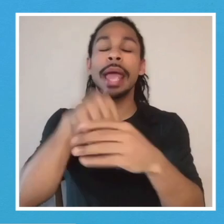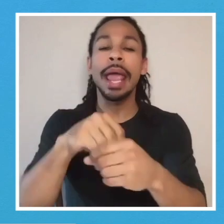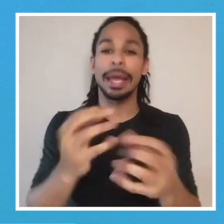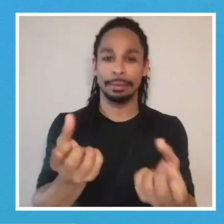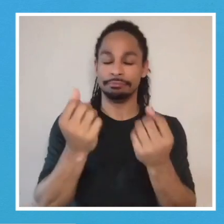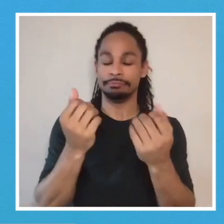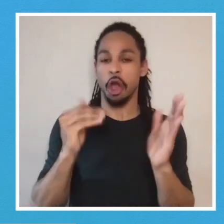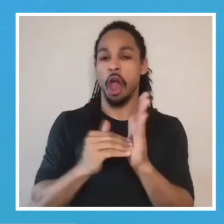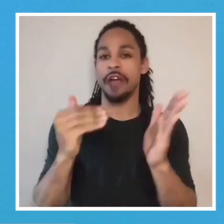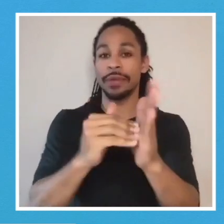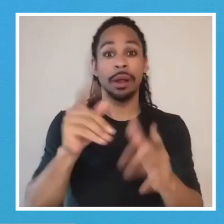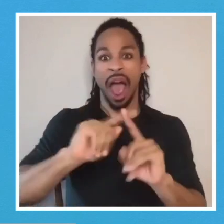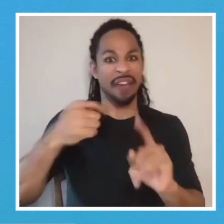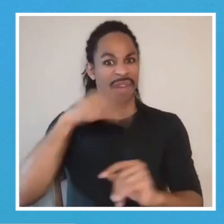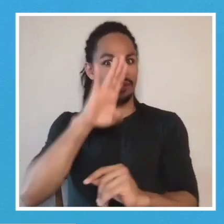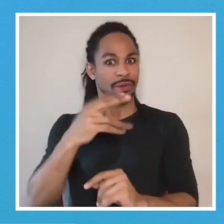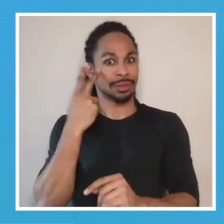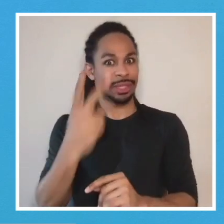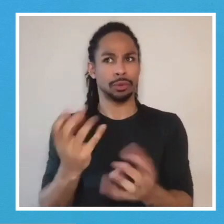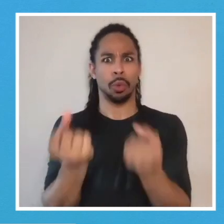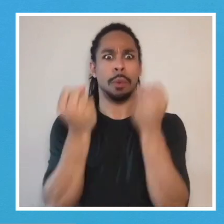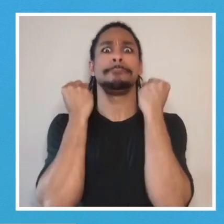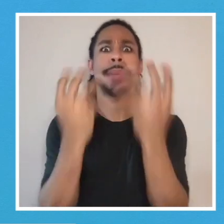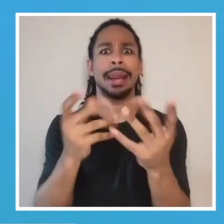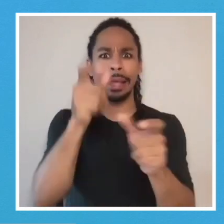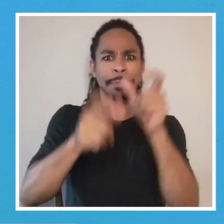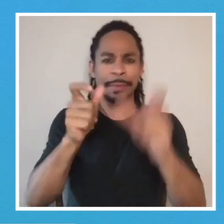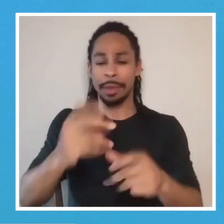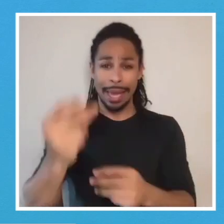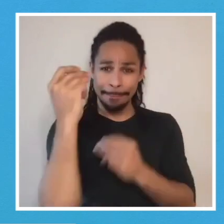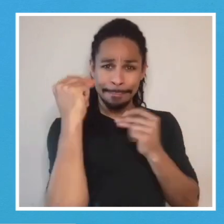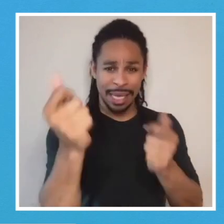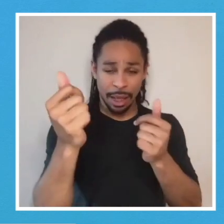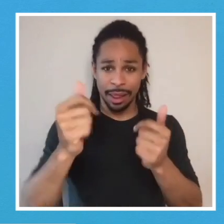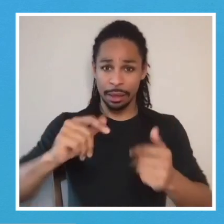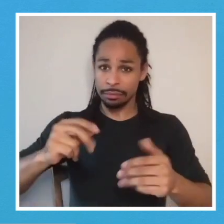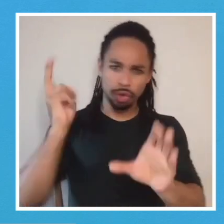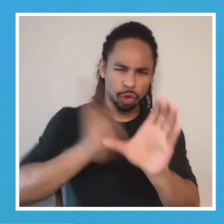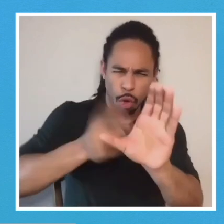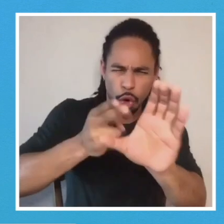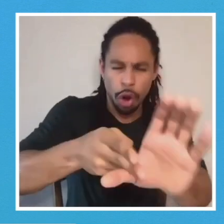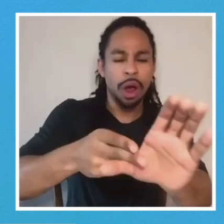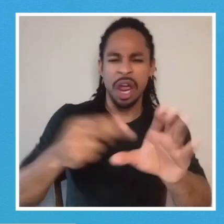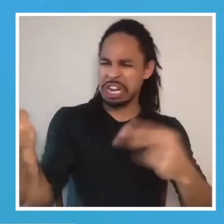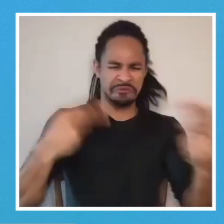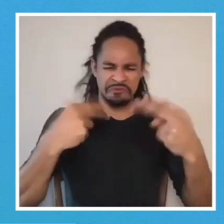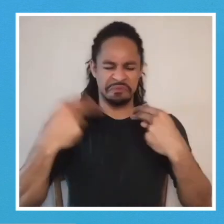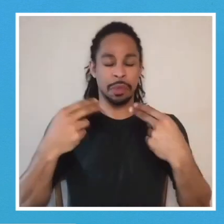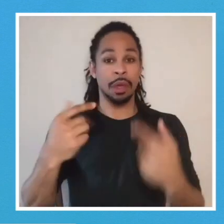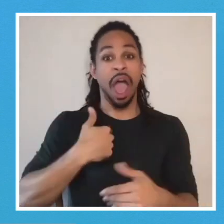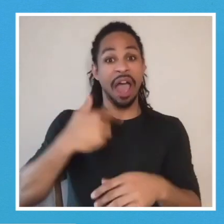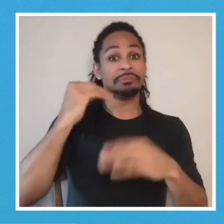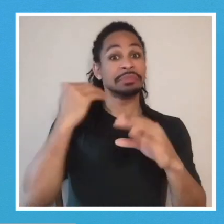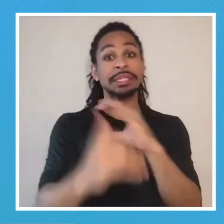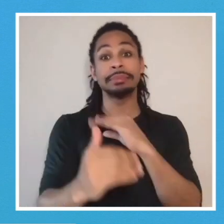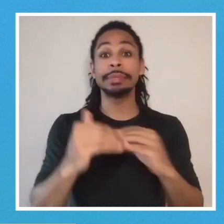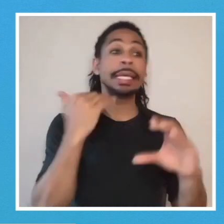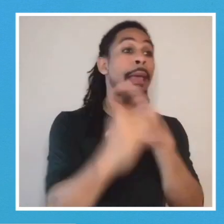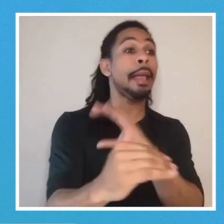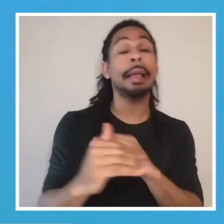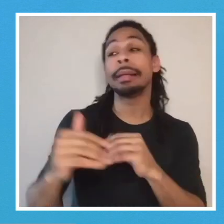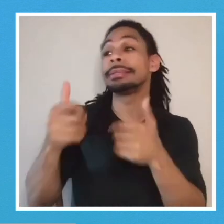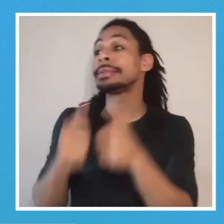many people just immediately jump on. I mean, I sent emails and texts out to probably 70,